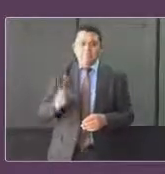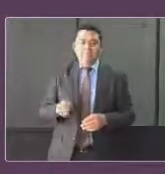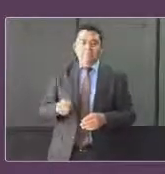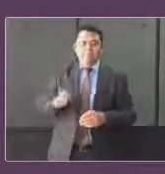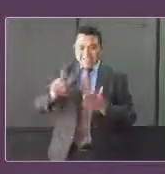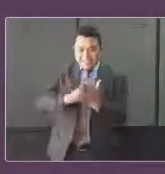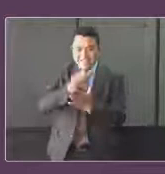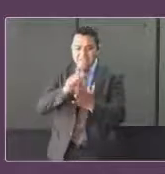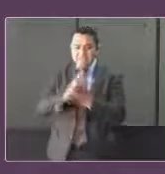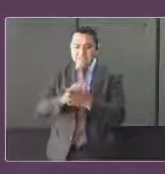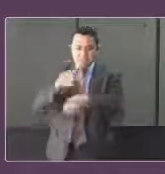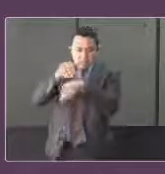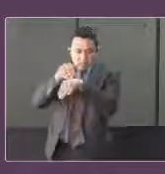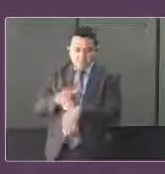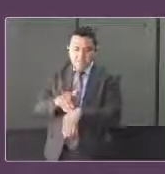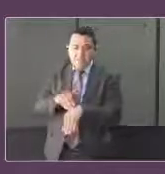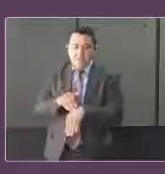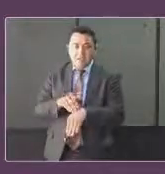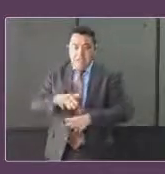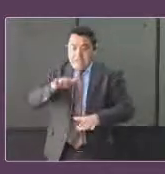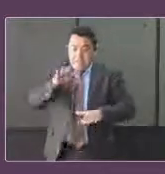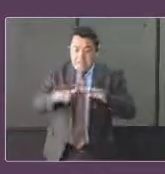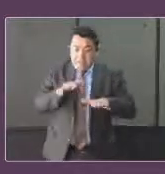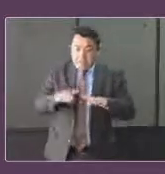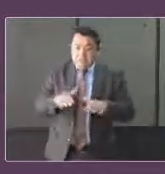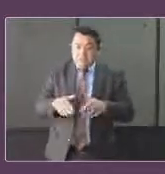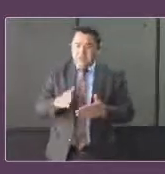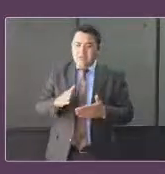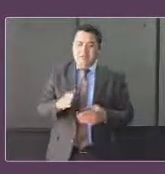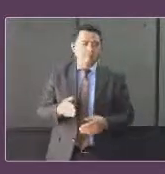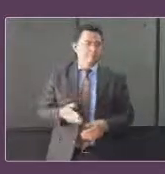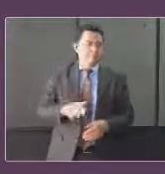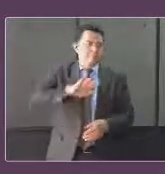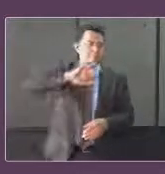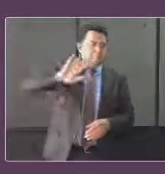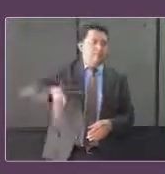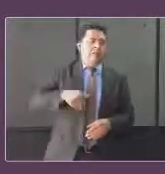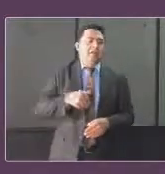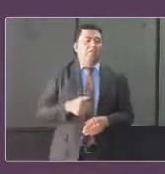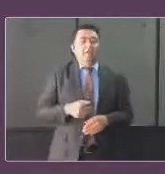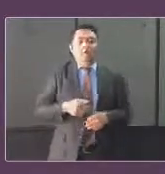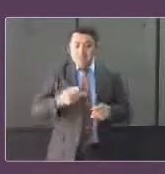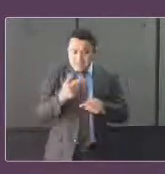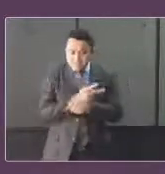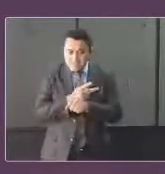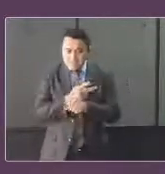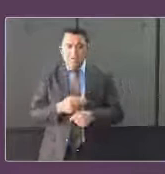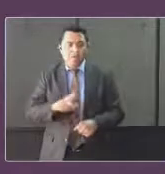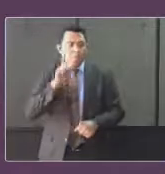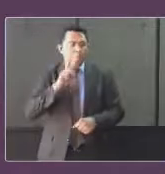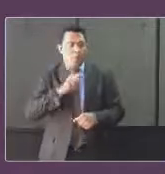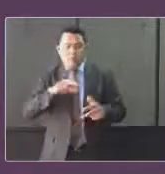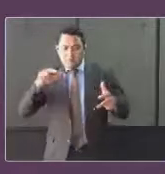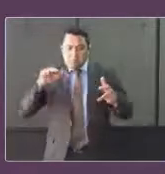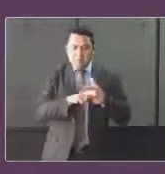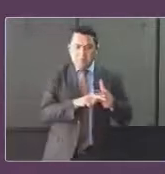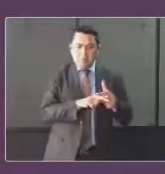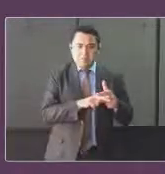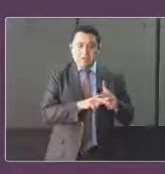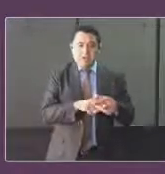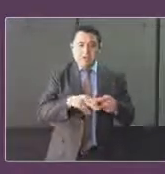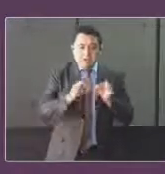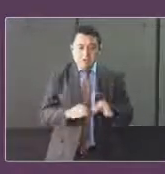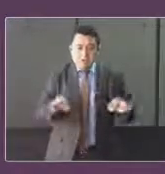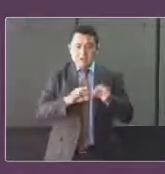not based on concrete facts, and many times the concrete fact ends with the death of women. So we still need to